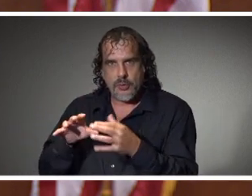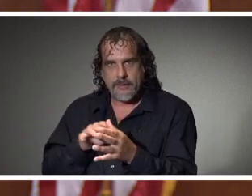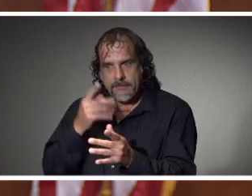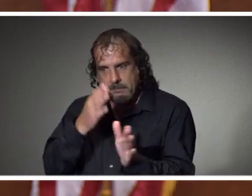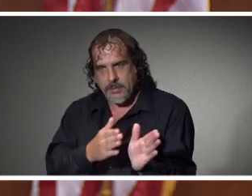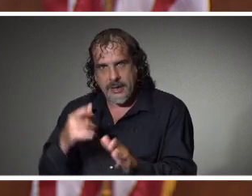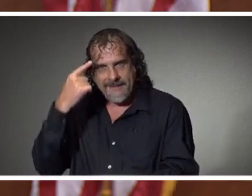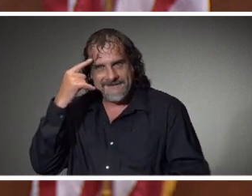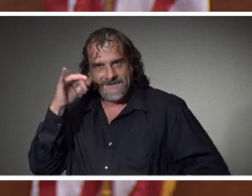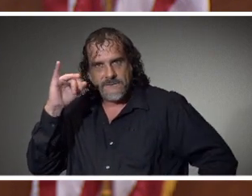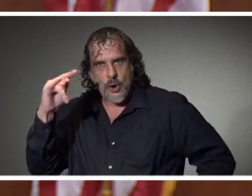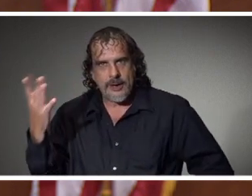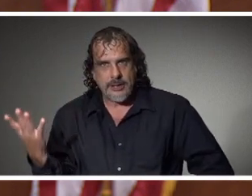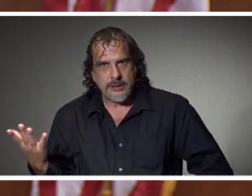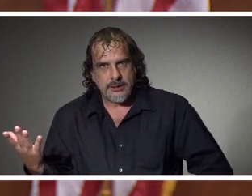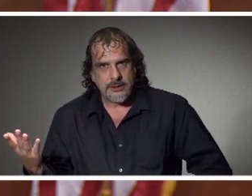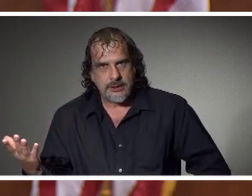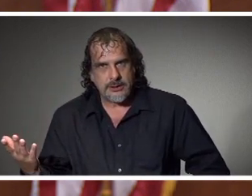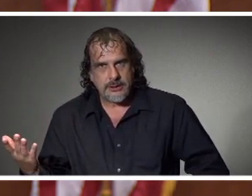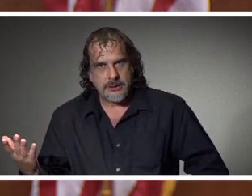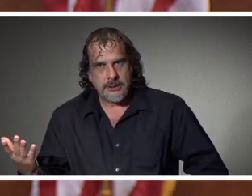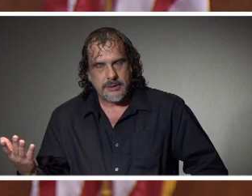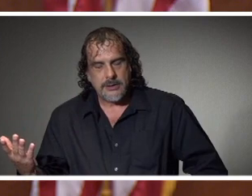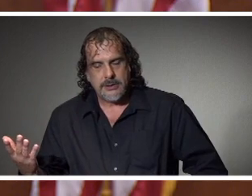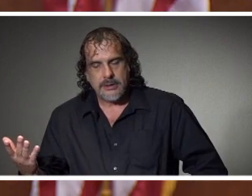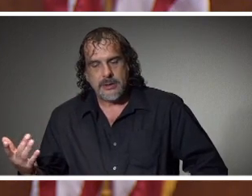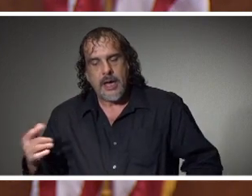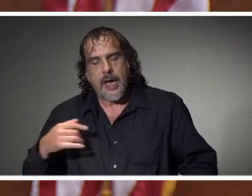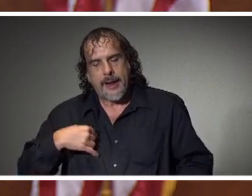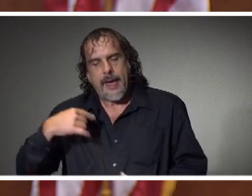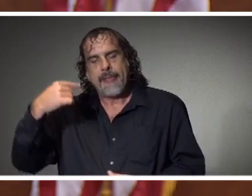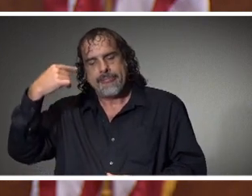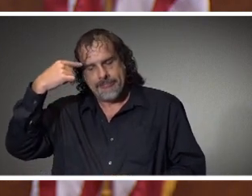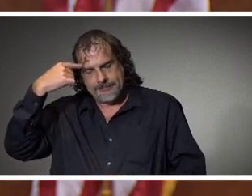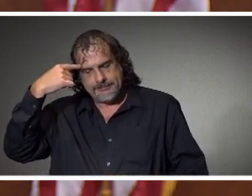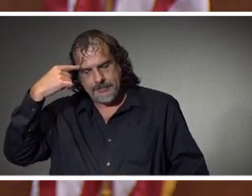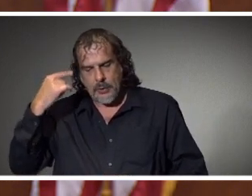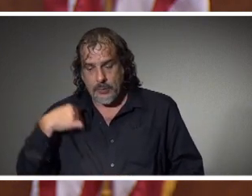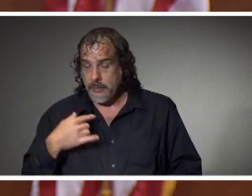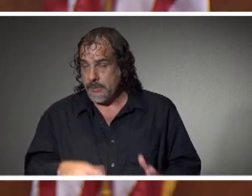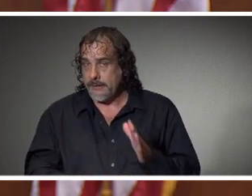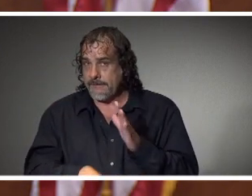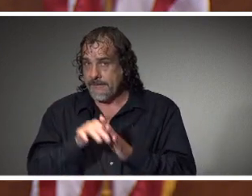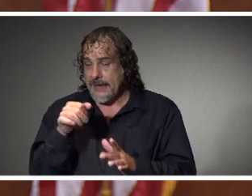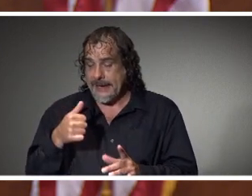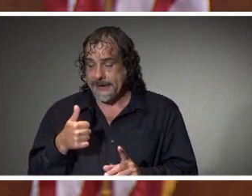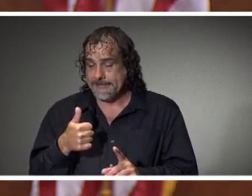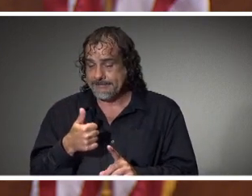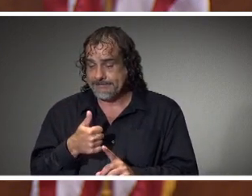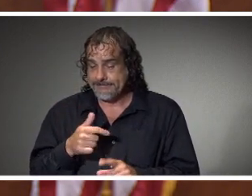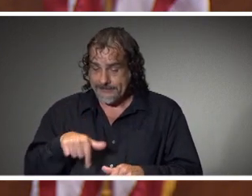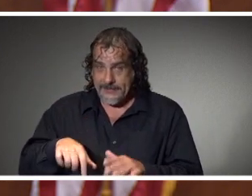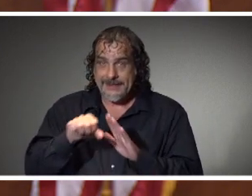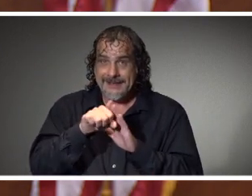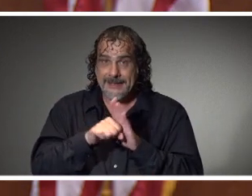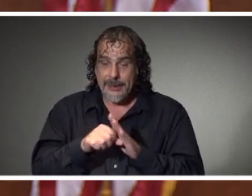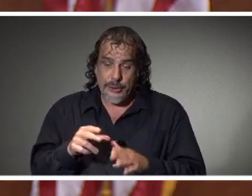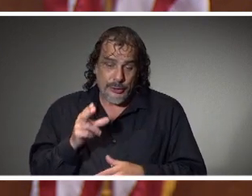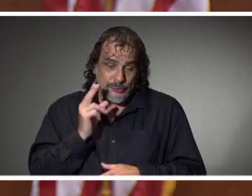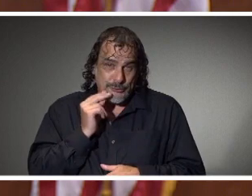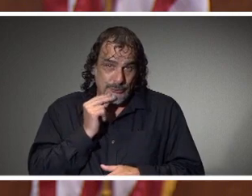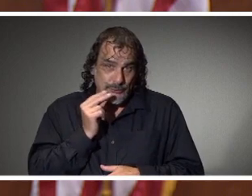plans. And I think that we're going to find ourselves sooner rather than later in an